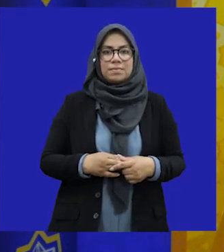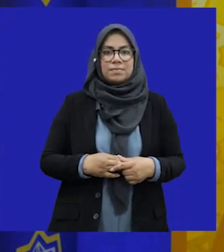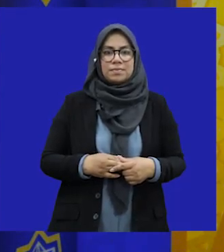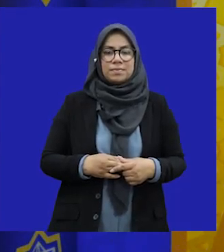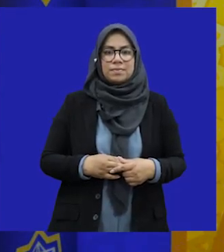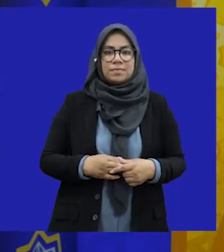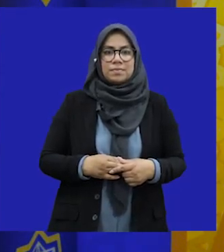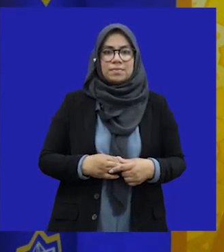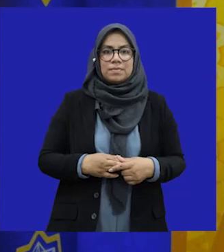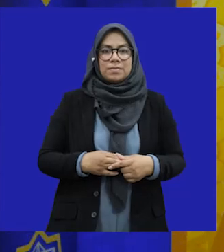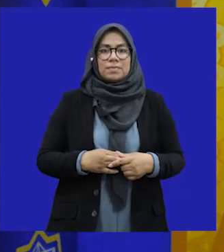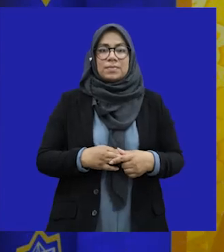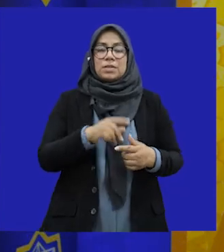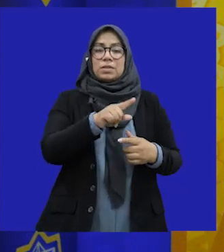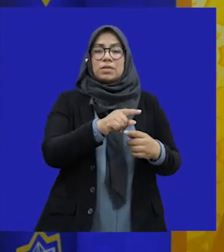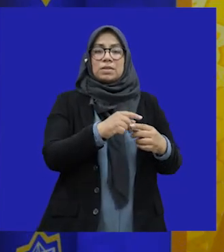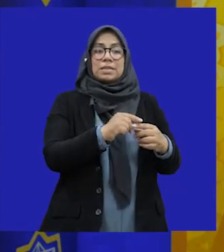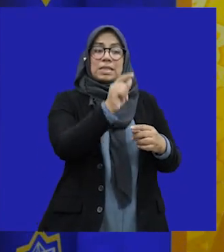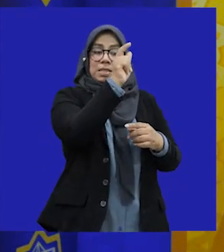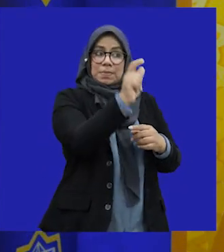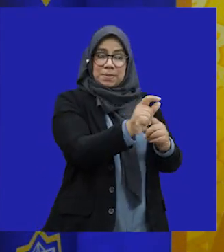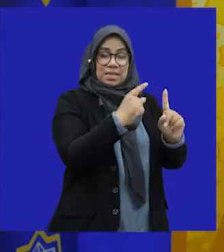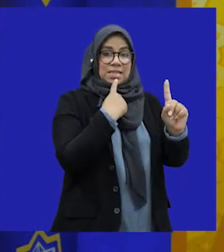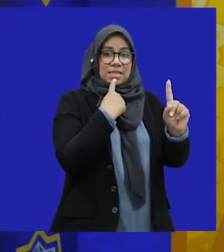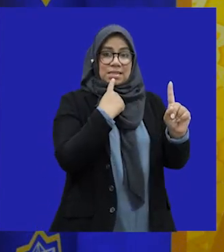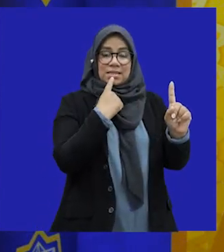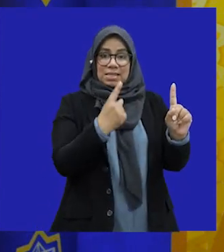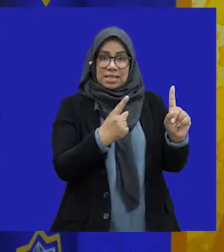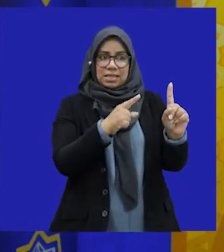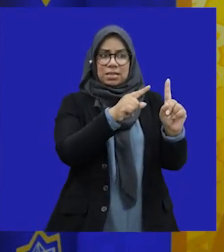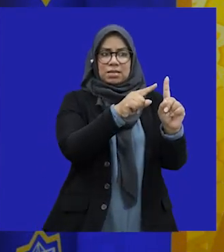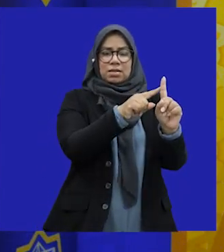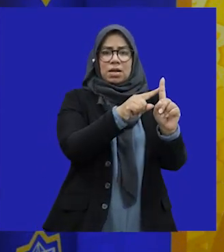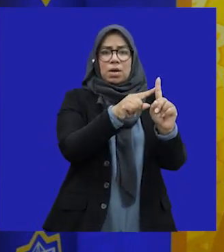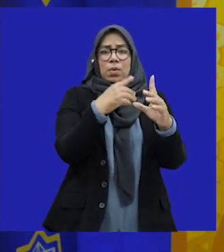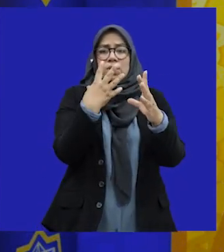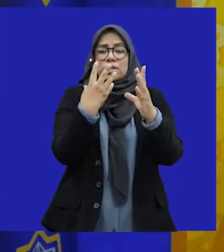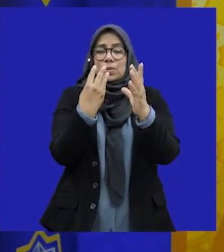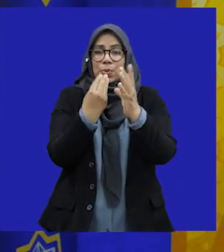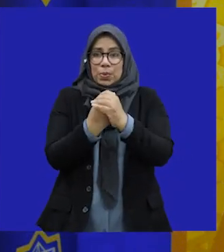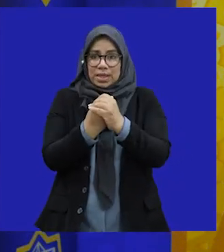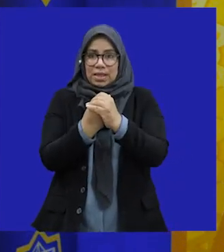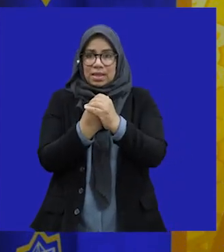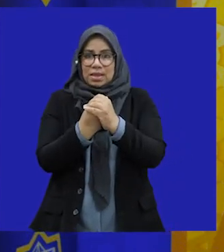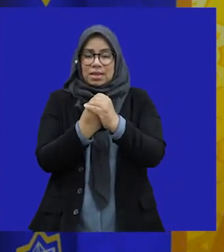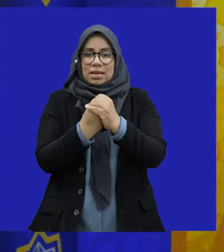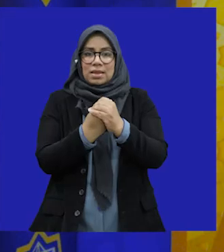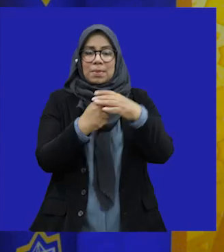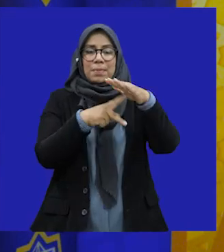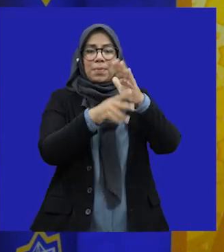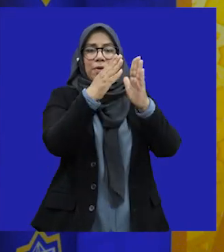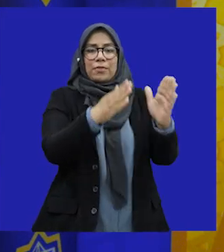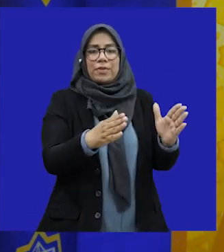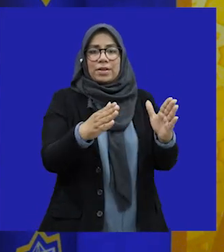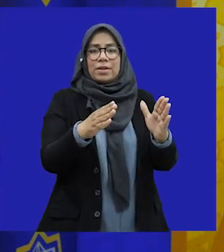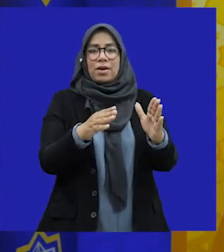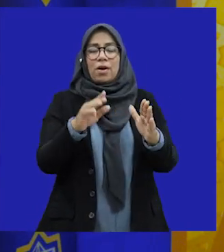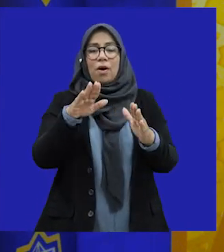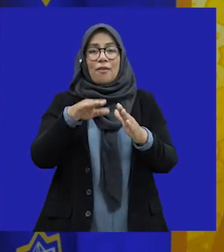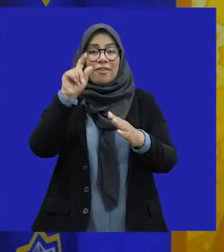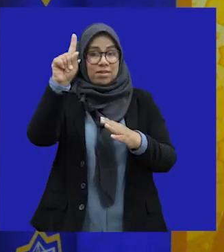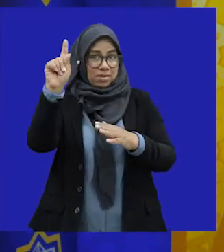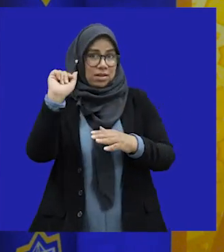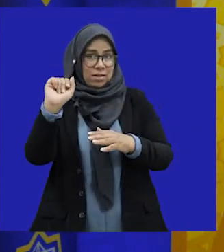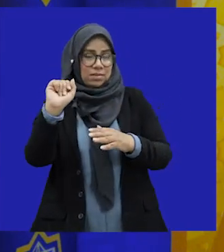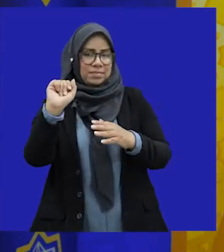That Rabi'atu bin Ka'b al-Aslami says that I was with the Messenger of Allah, peace be upon